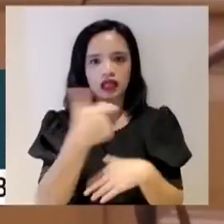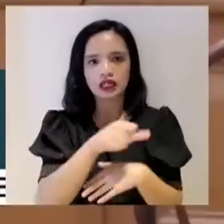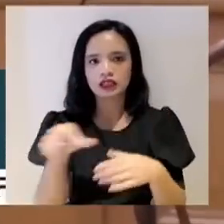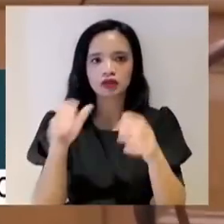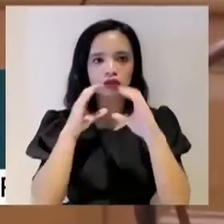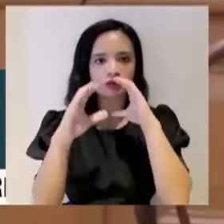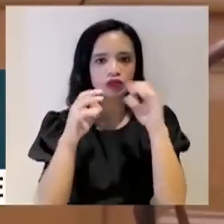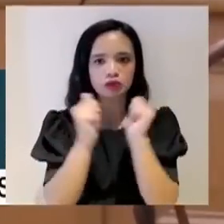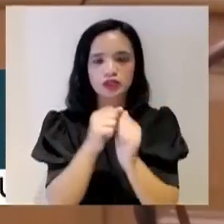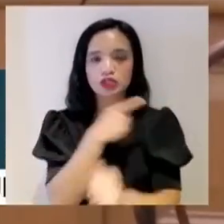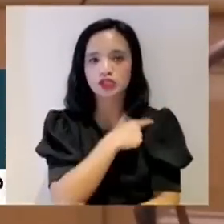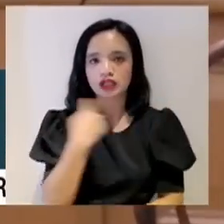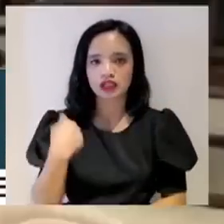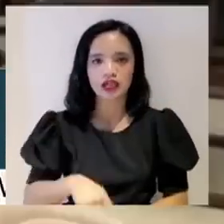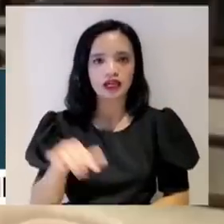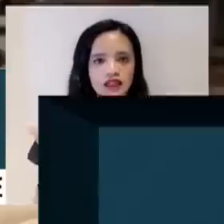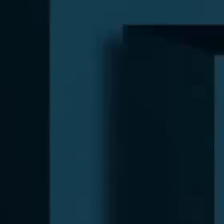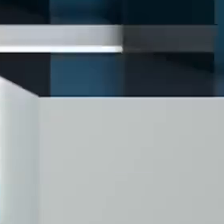the West Philippine Sea.